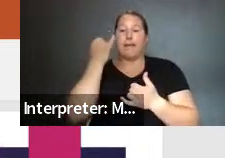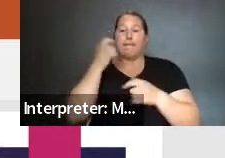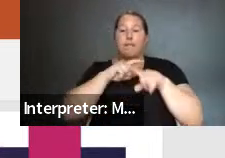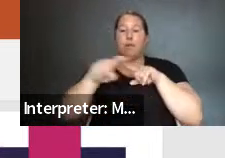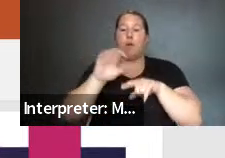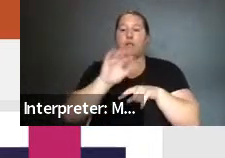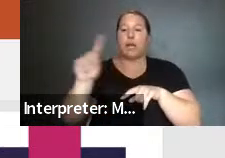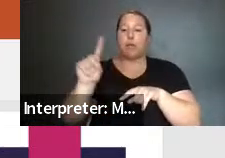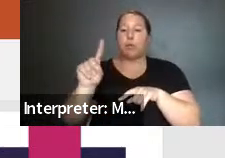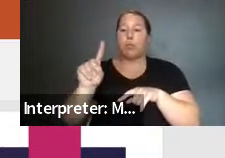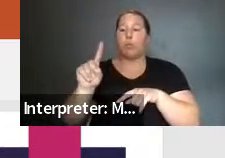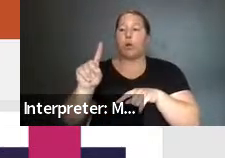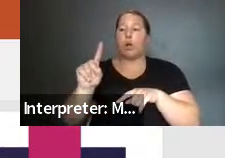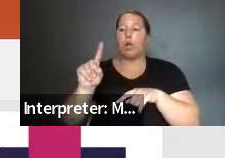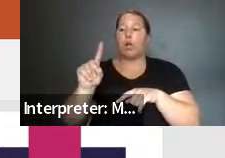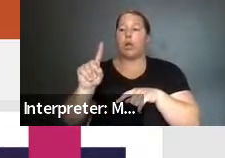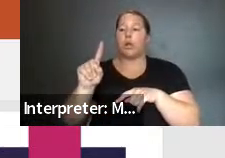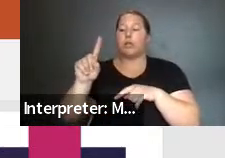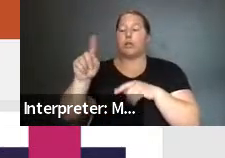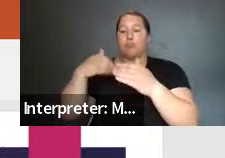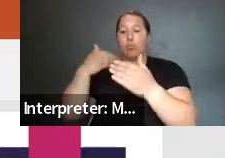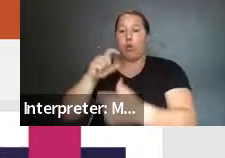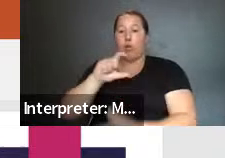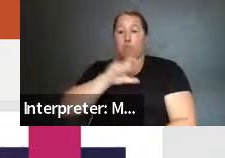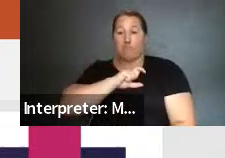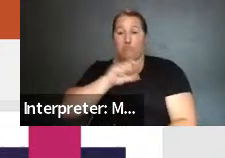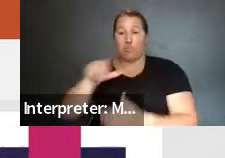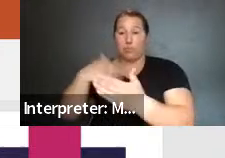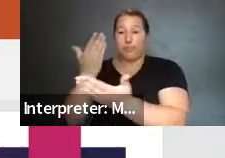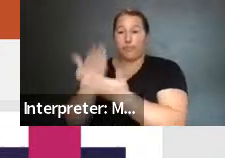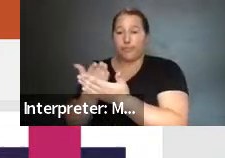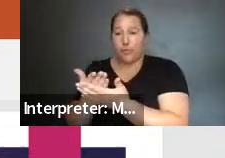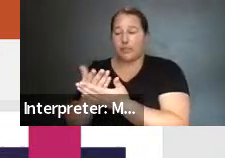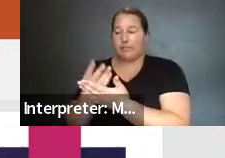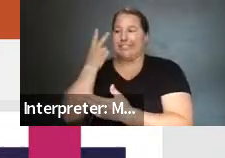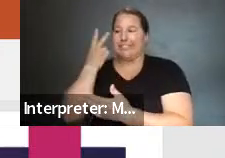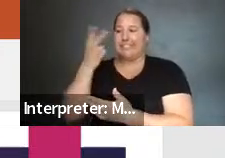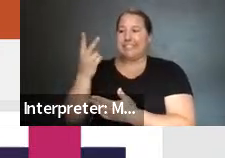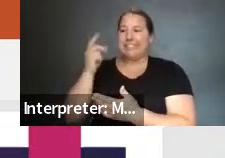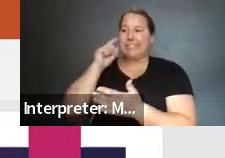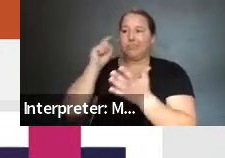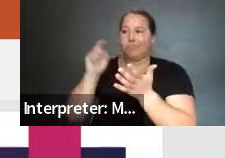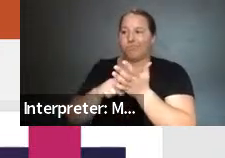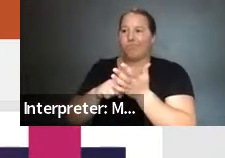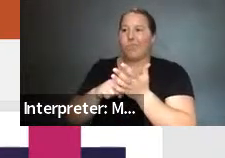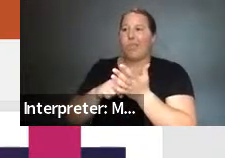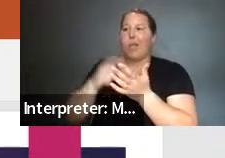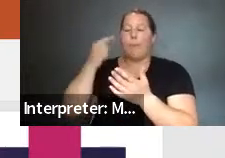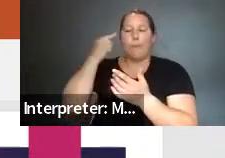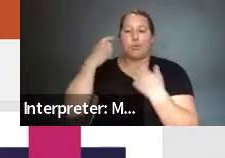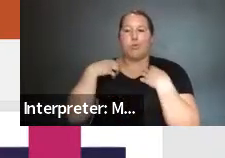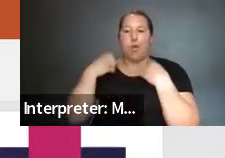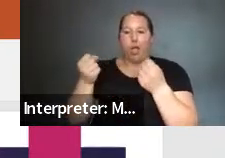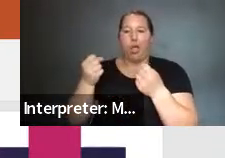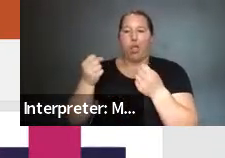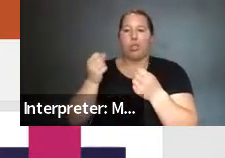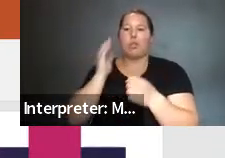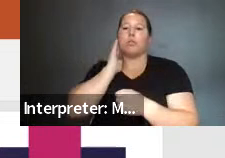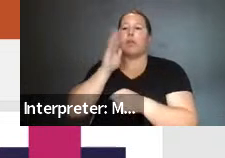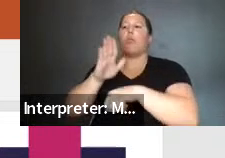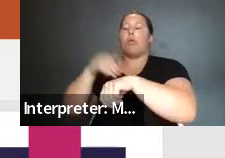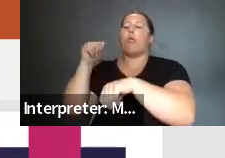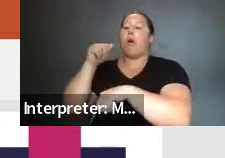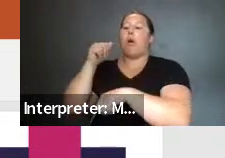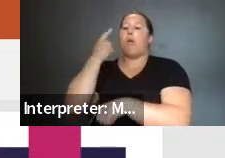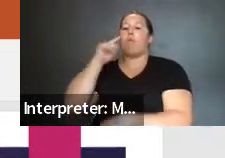they got there, our PD sees that it is a mental or behavioral health, they will call for dispatch for PIC